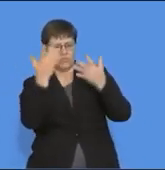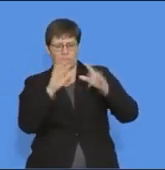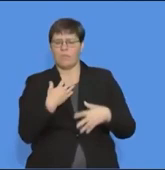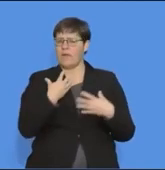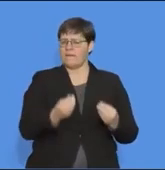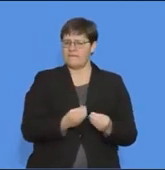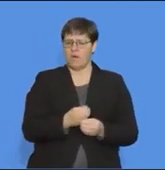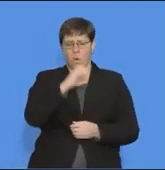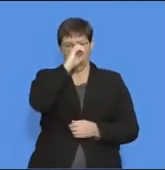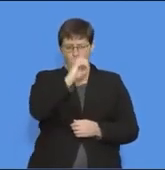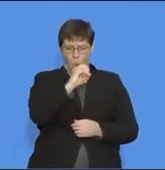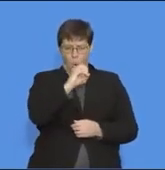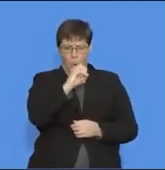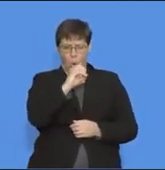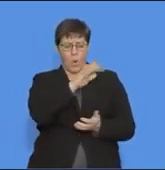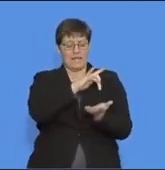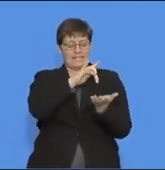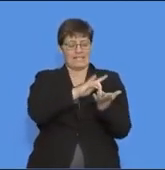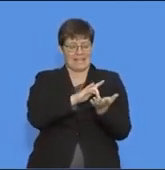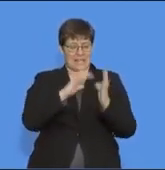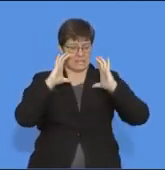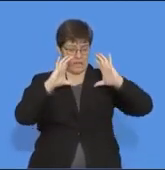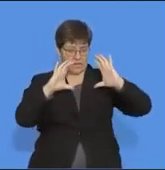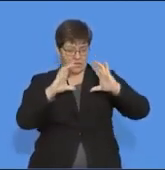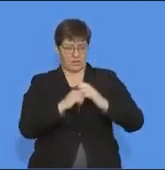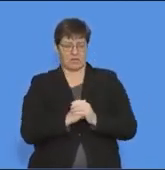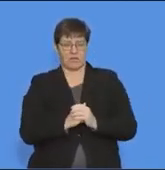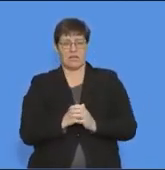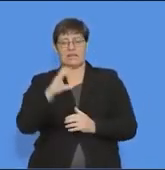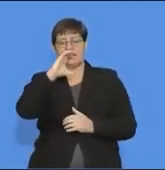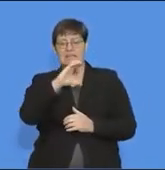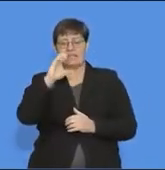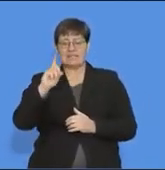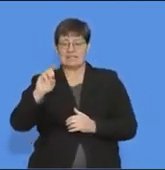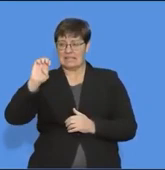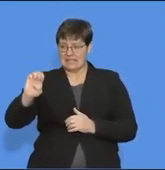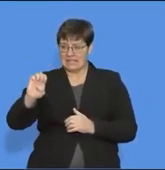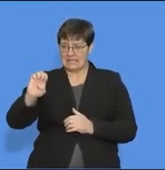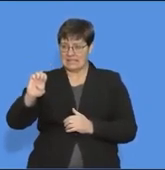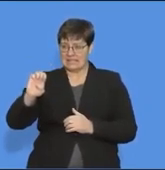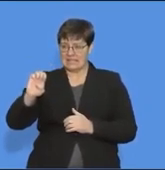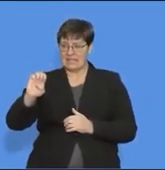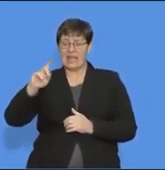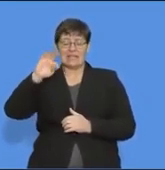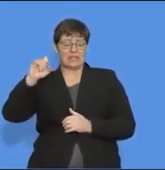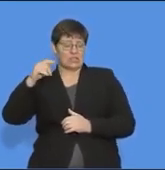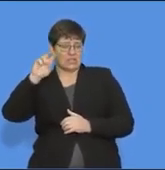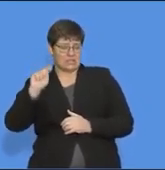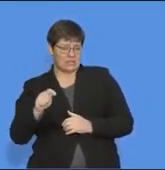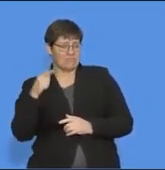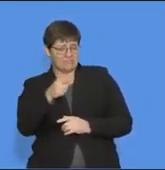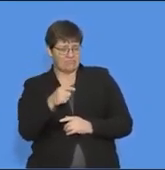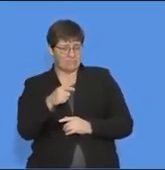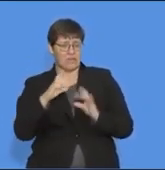now which has O being the center of the circle. CDE is a tangent to the